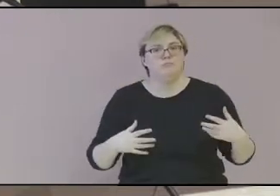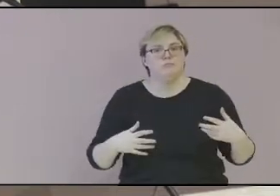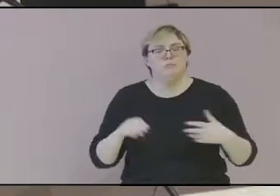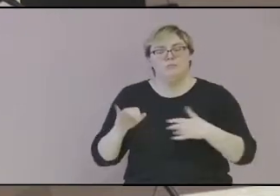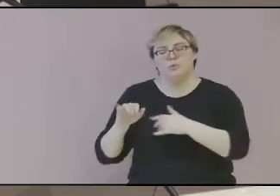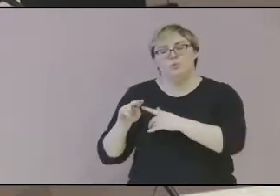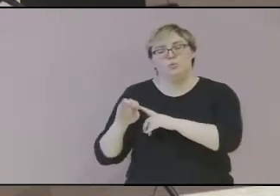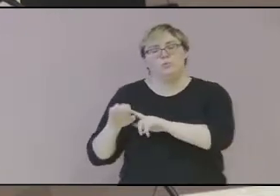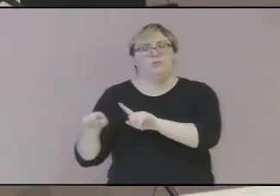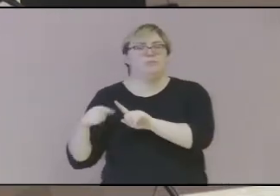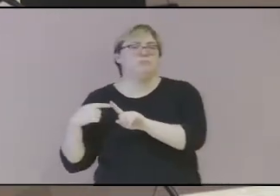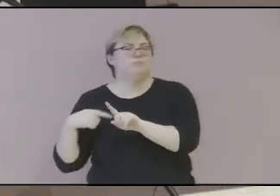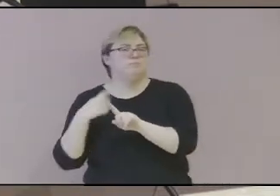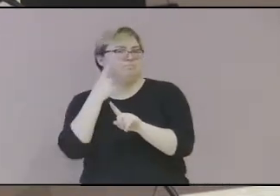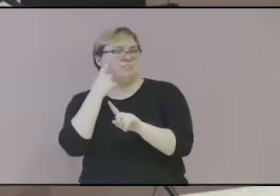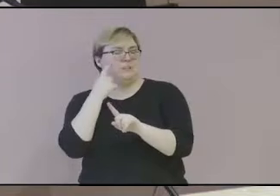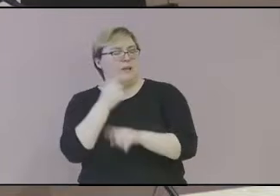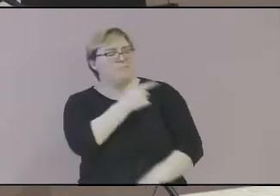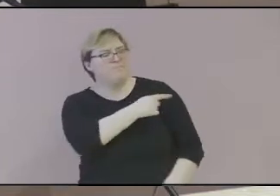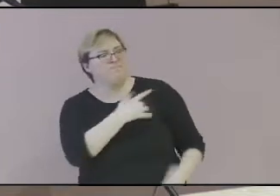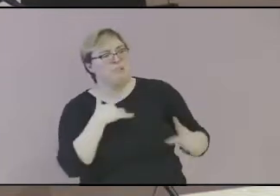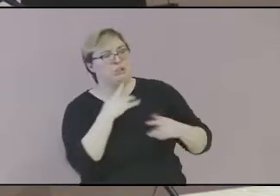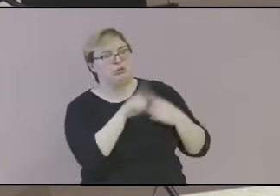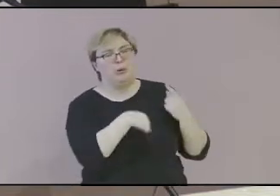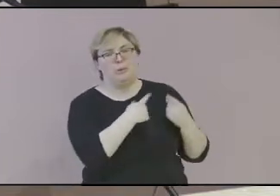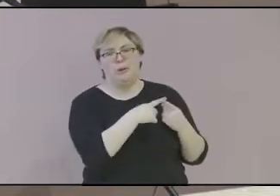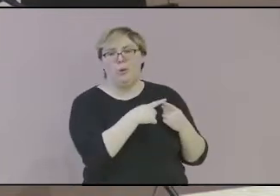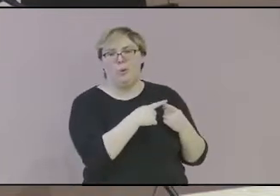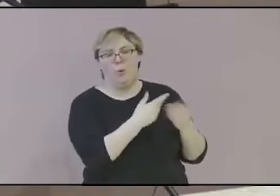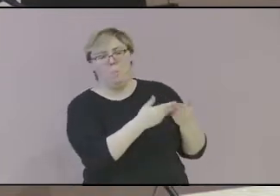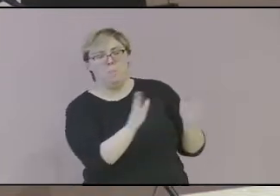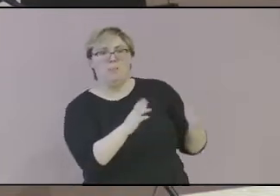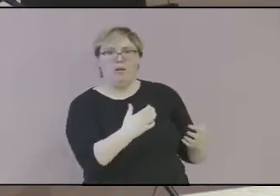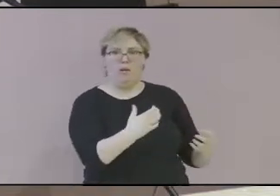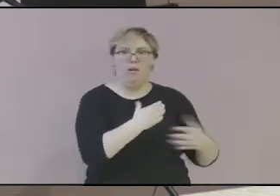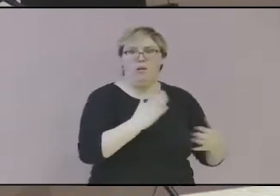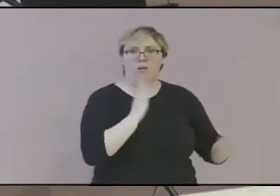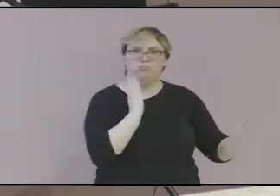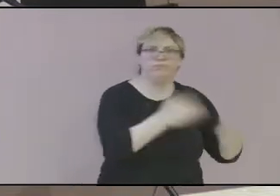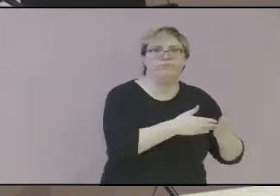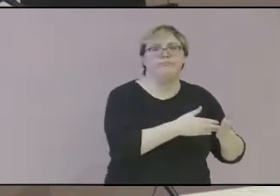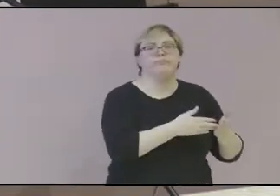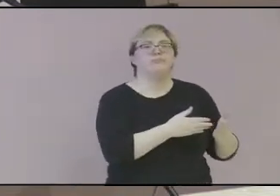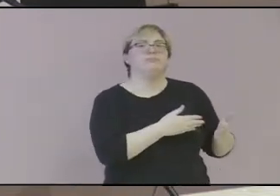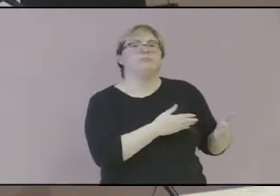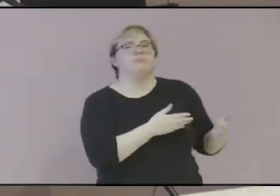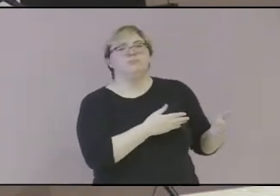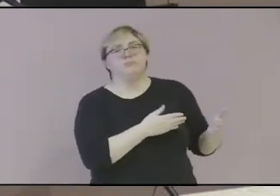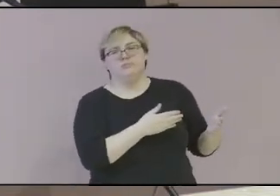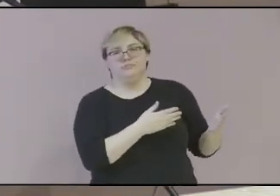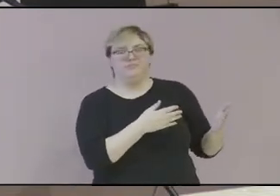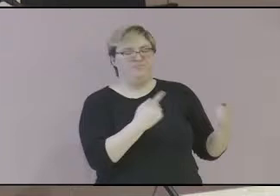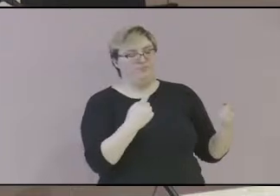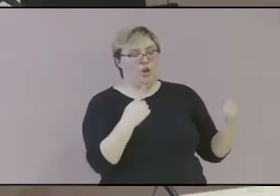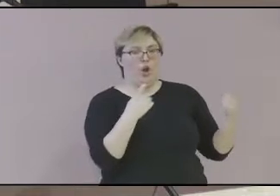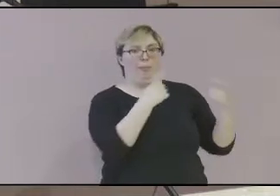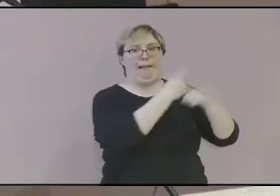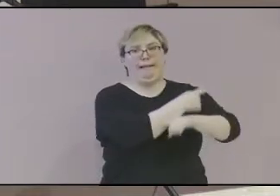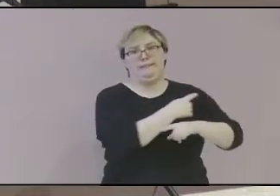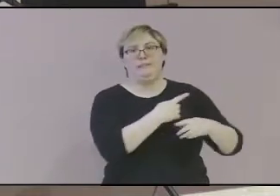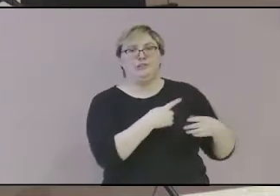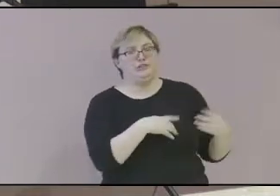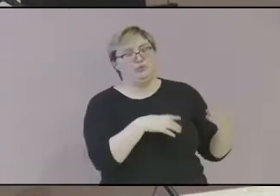political and public blowback along the lines of death panel kinds of controversies that we'd seen for other reasons in the